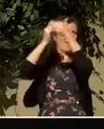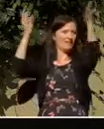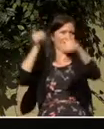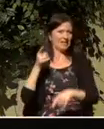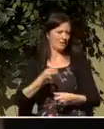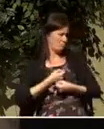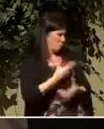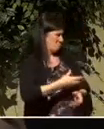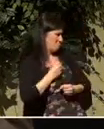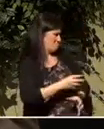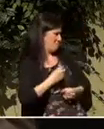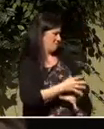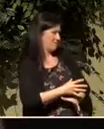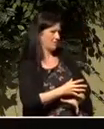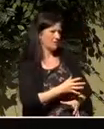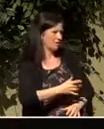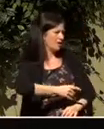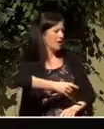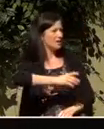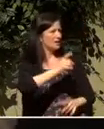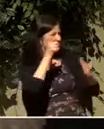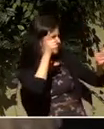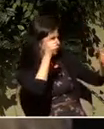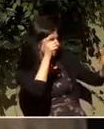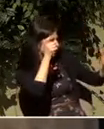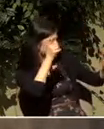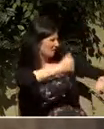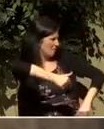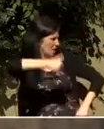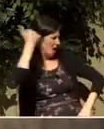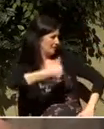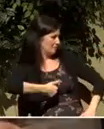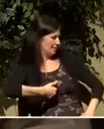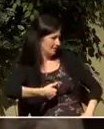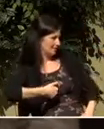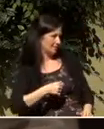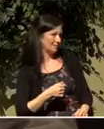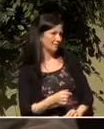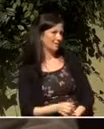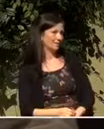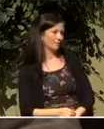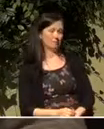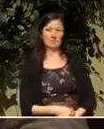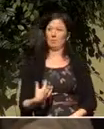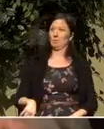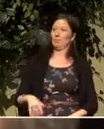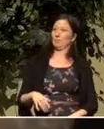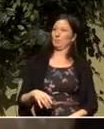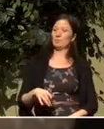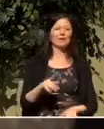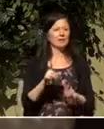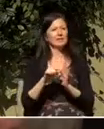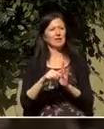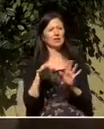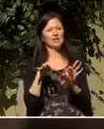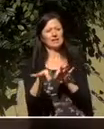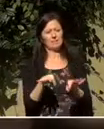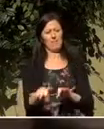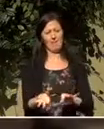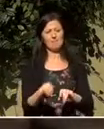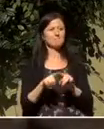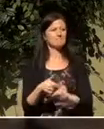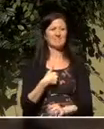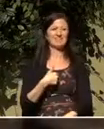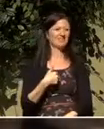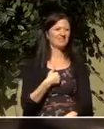me. Get behind me, Satan, is what he said to me. He sort of explained it, but I guess I just didn't get